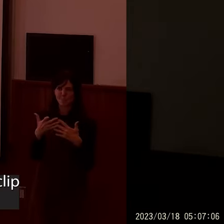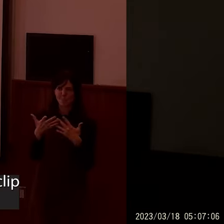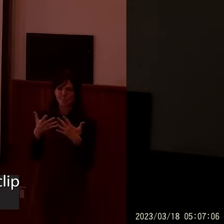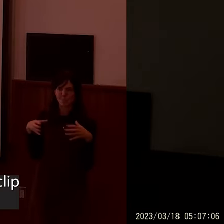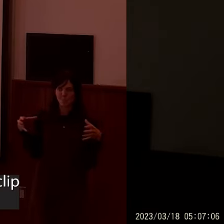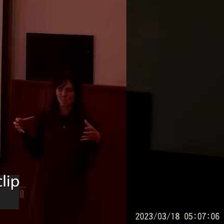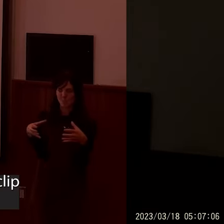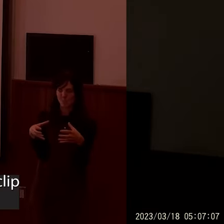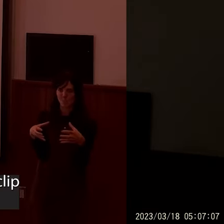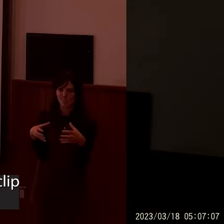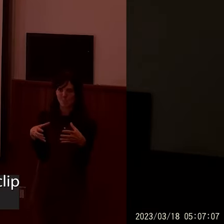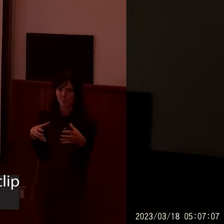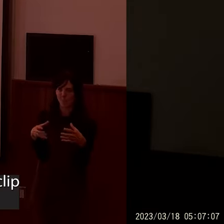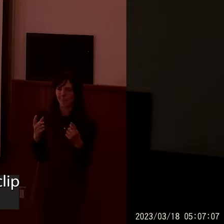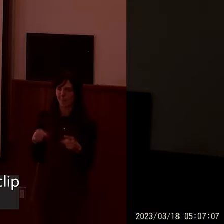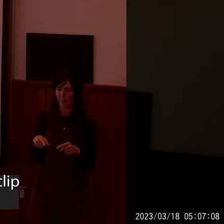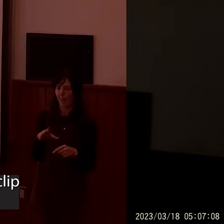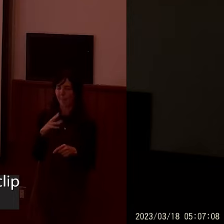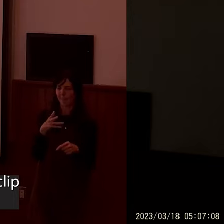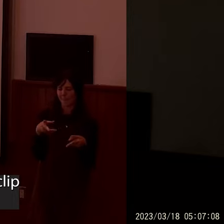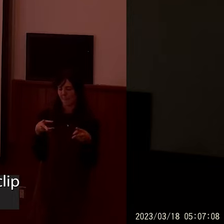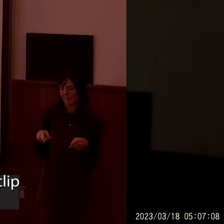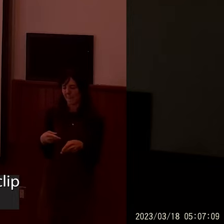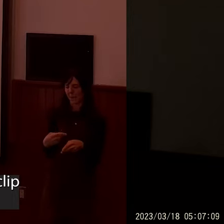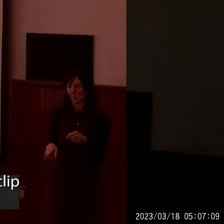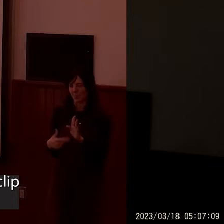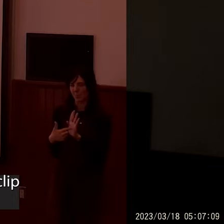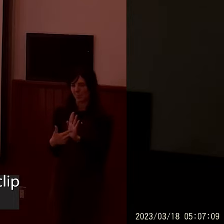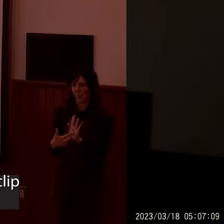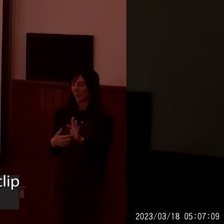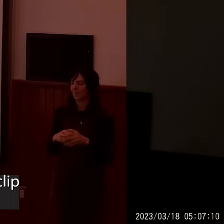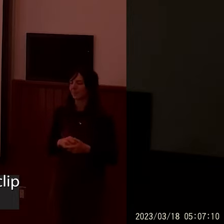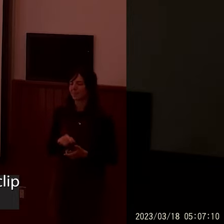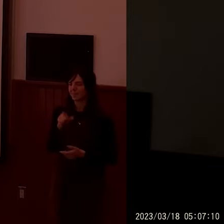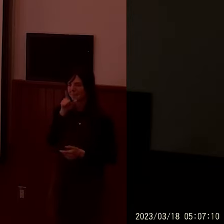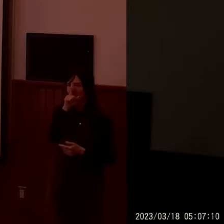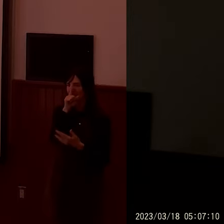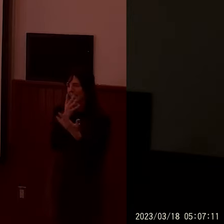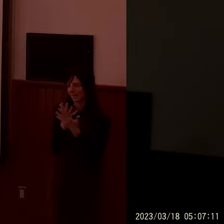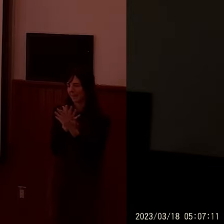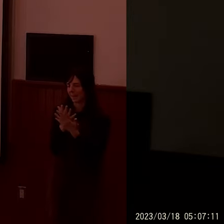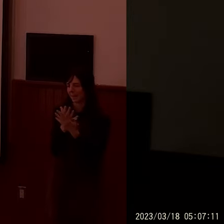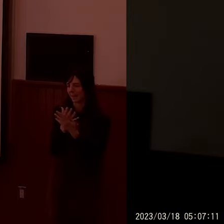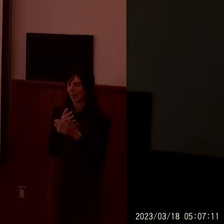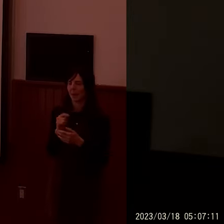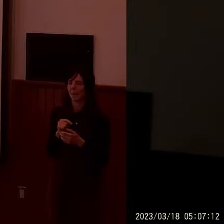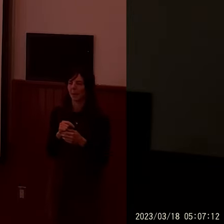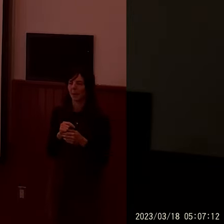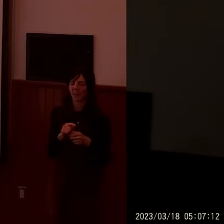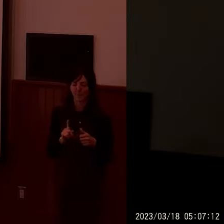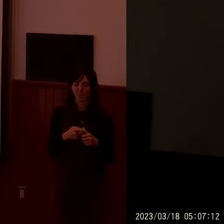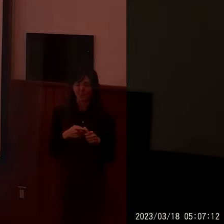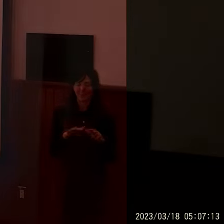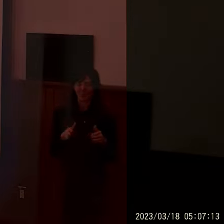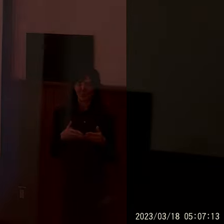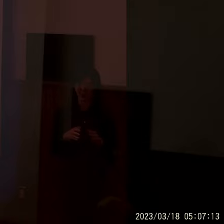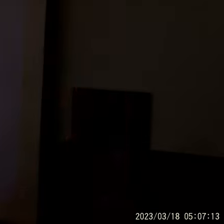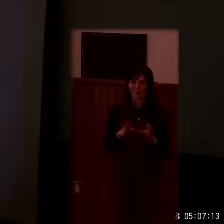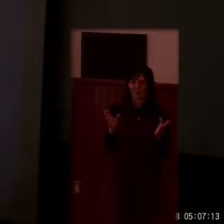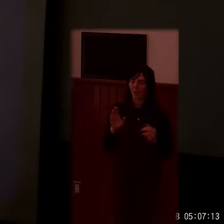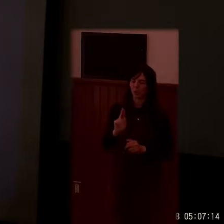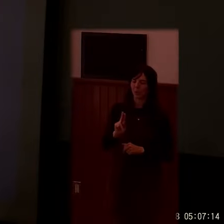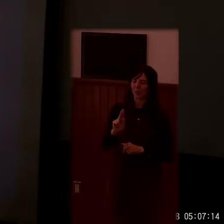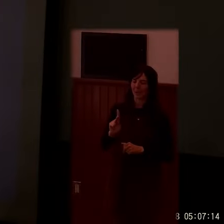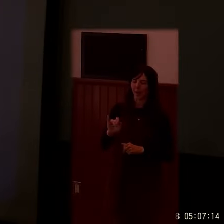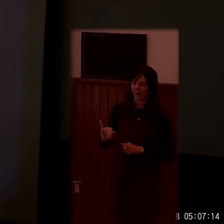going to show a little clip. This is not really in as in the film, but it's sort of introduction of what I call Yuki